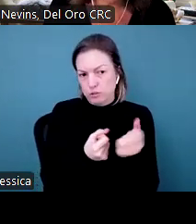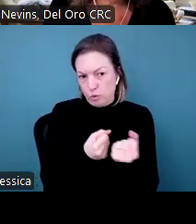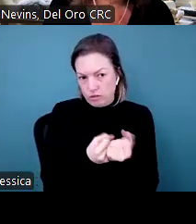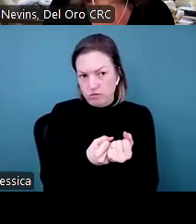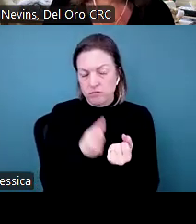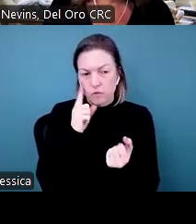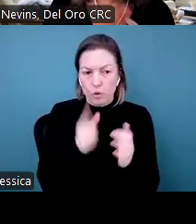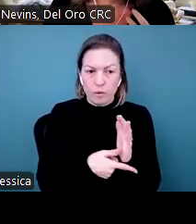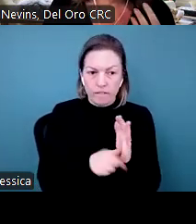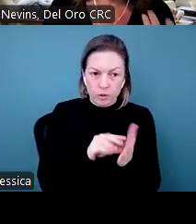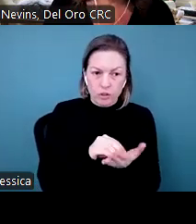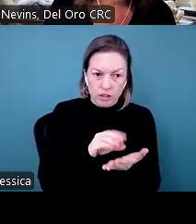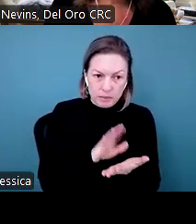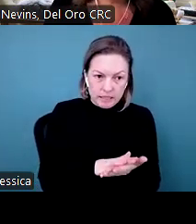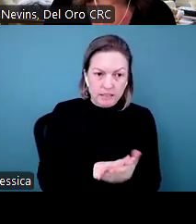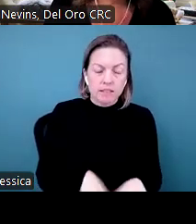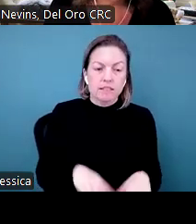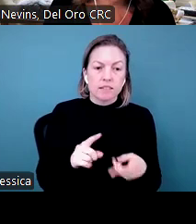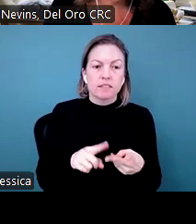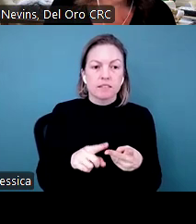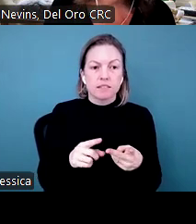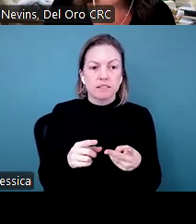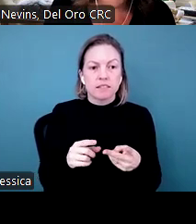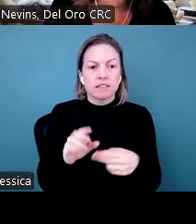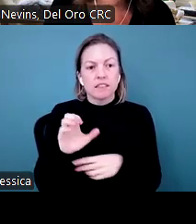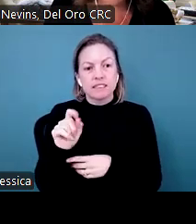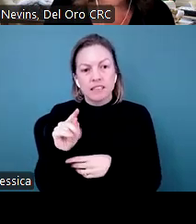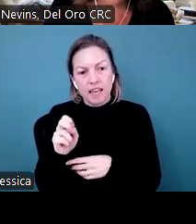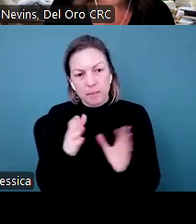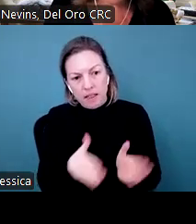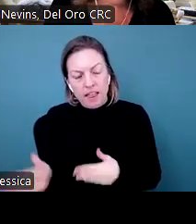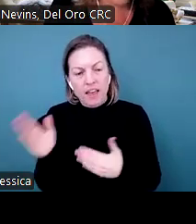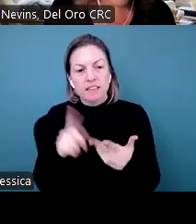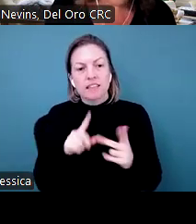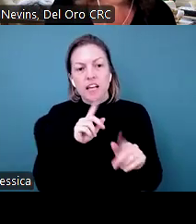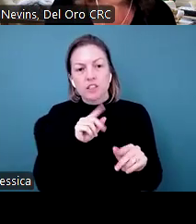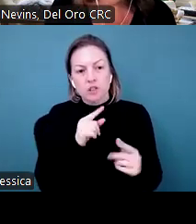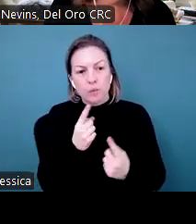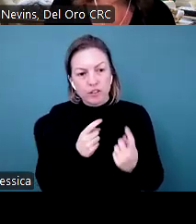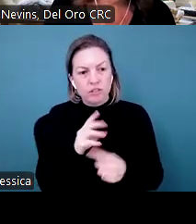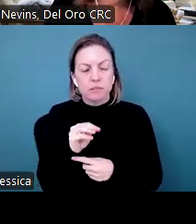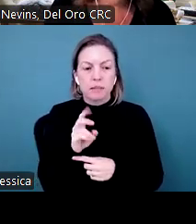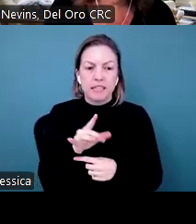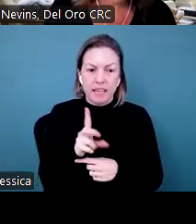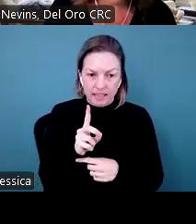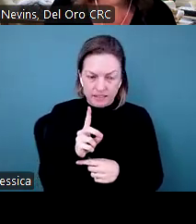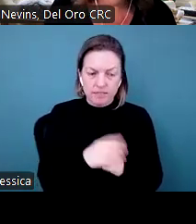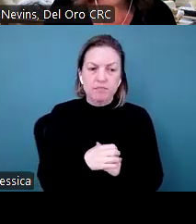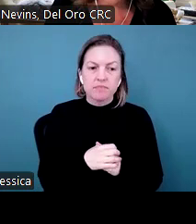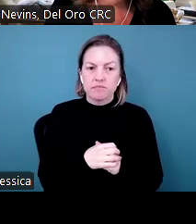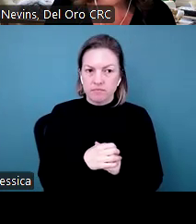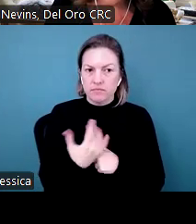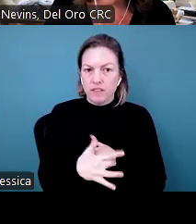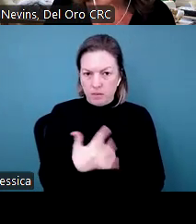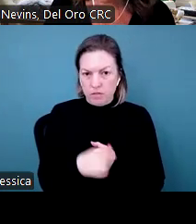review documents, get estate plans in place, answer questions about Medicaid, and that's available to